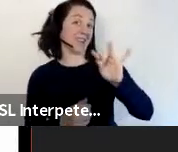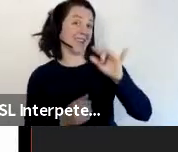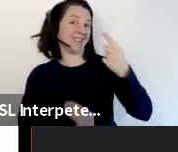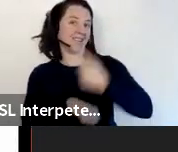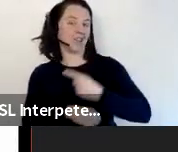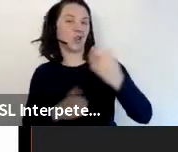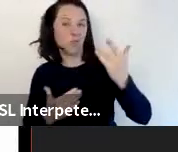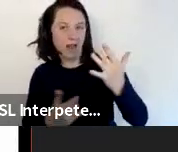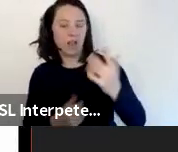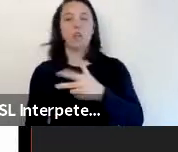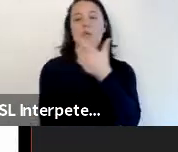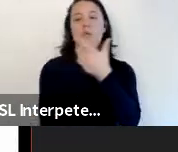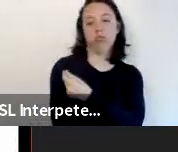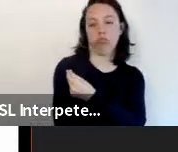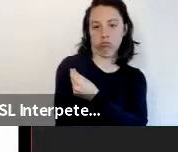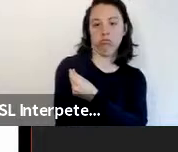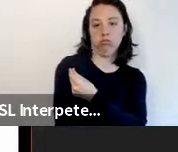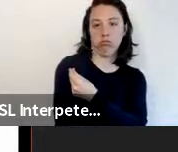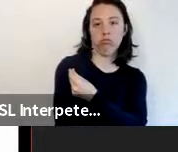effectiveness in